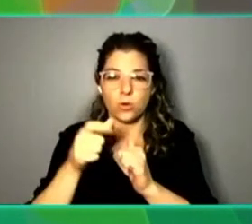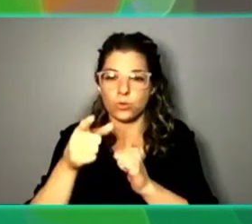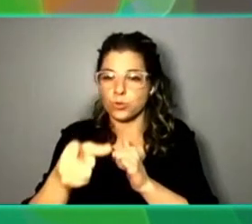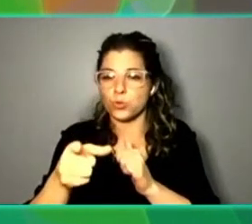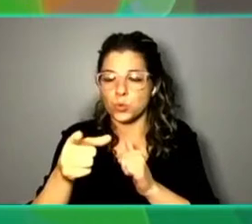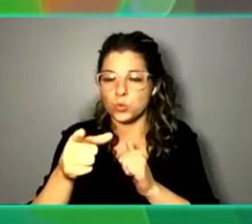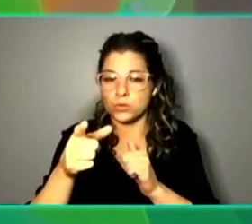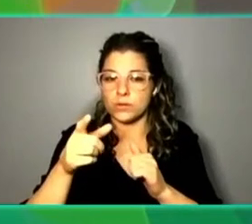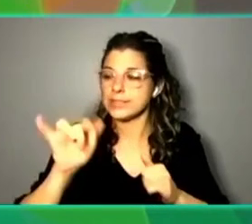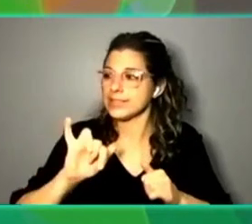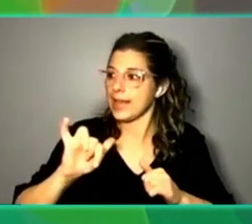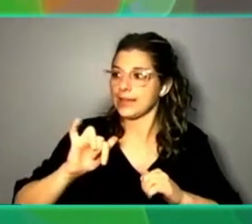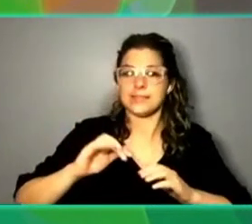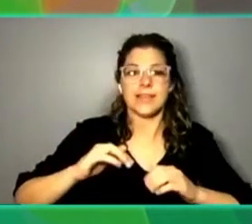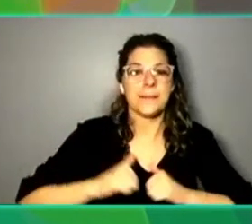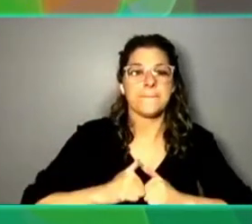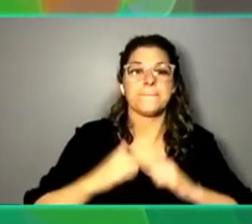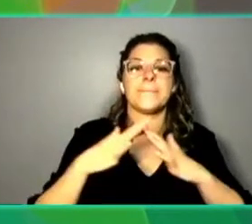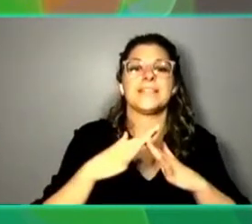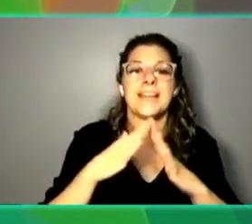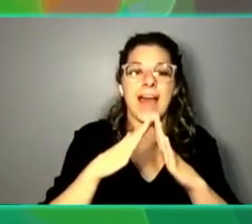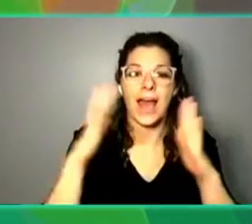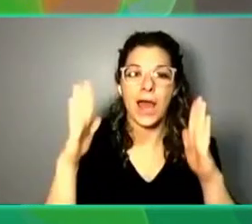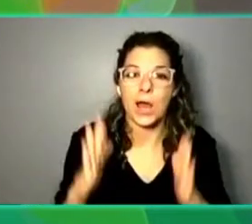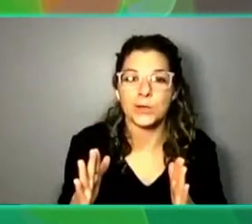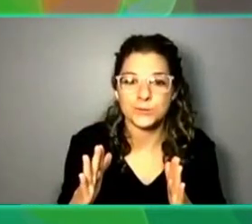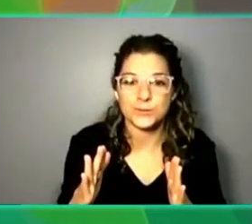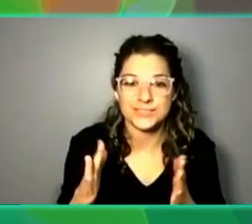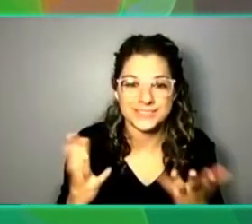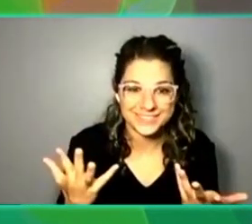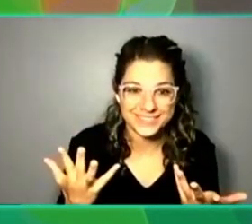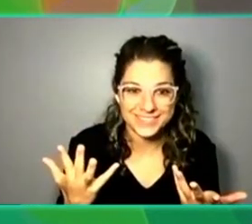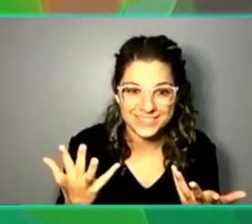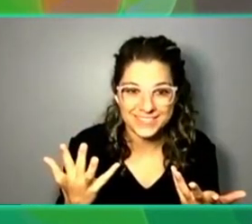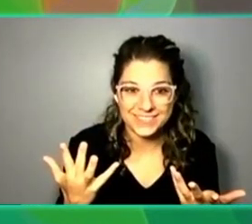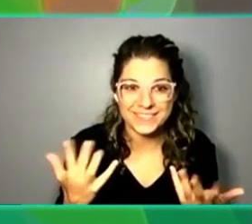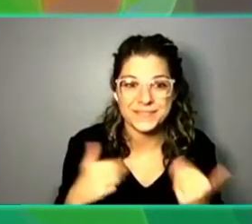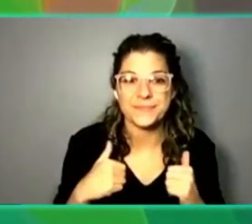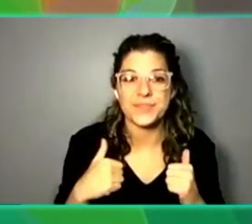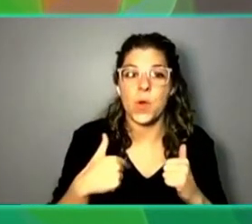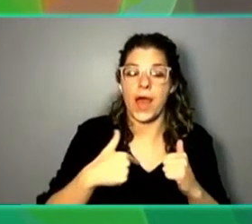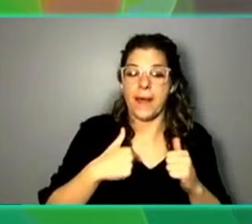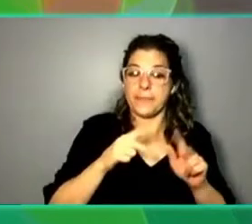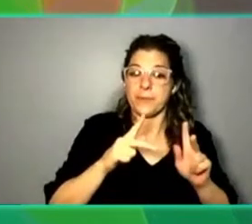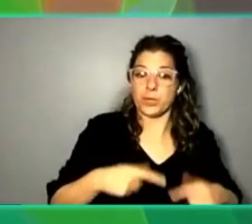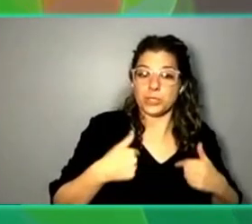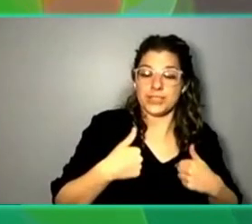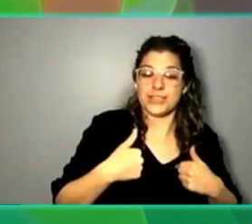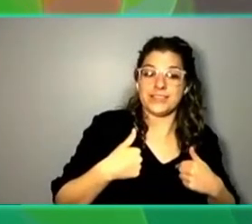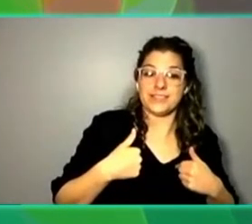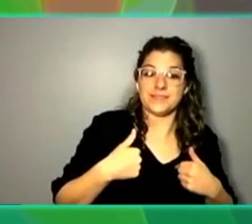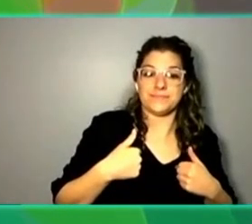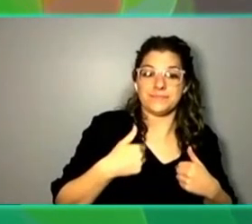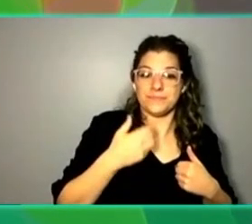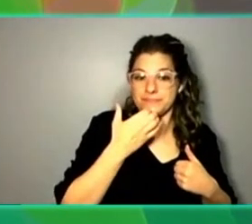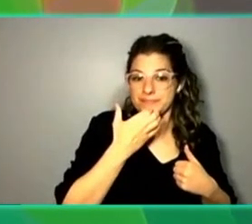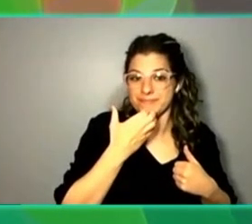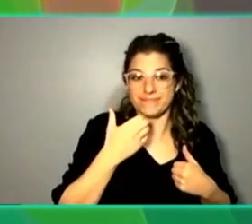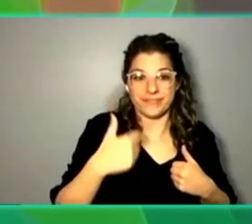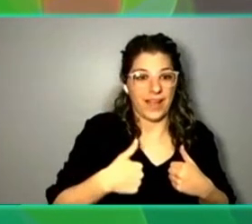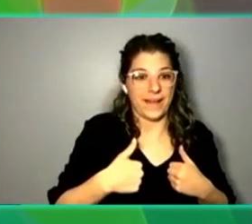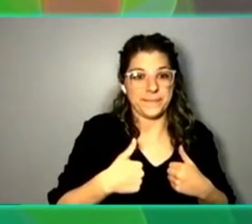it's like building a house. I have to like, so I'm sort of the person who, you know, I'm